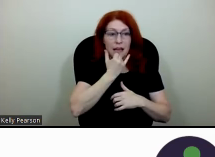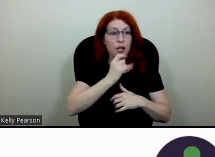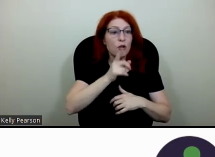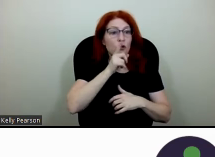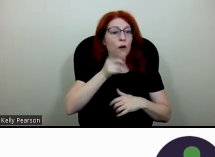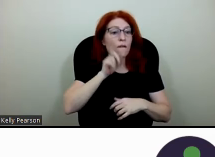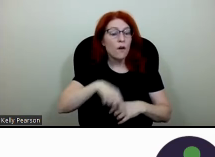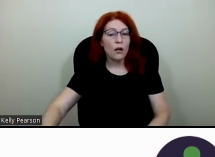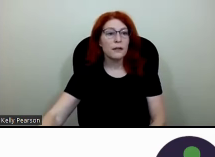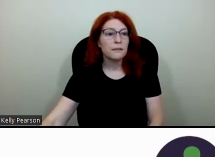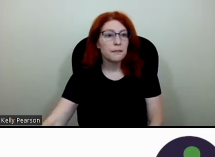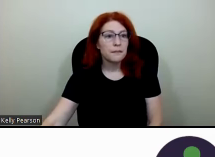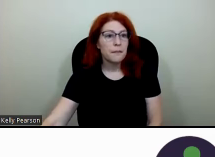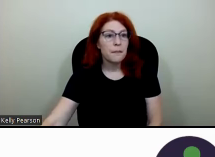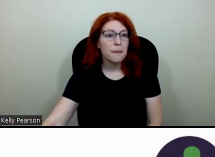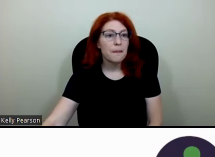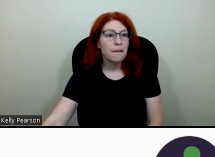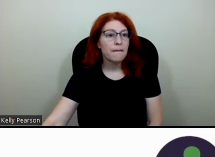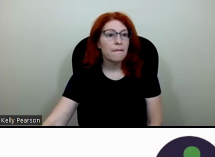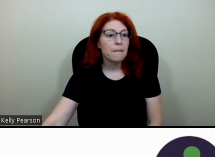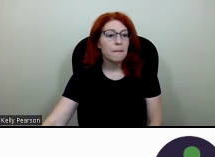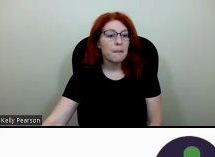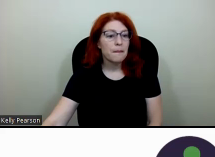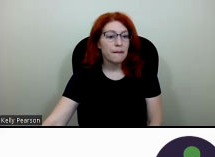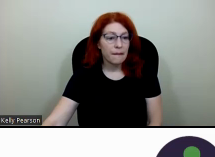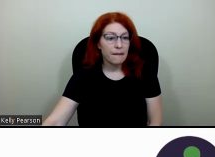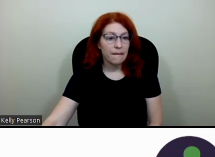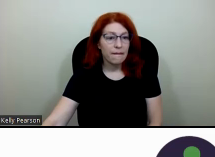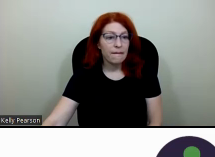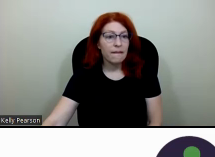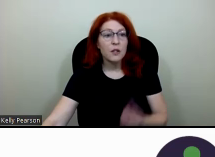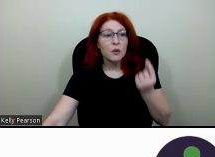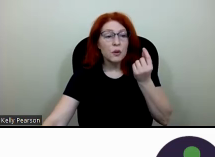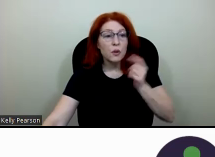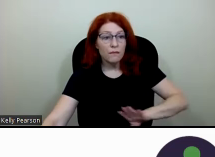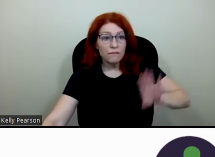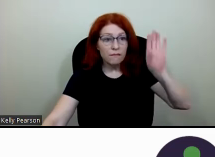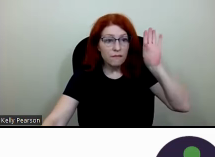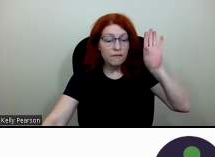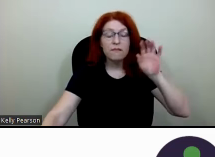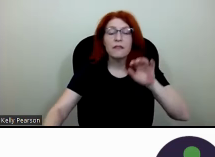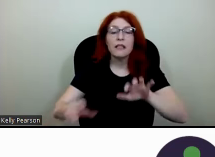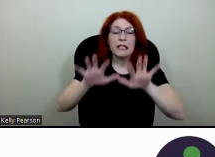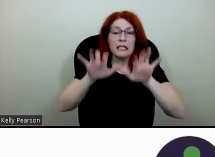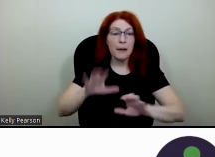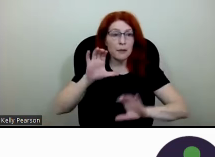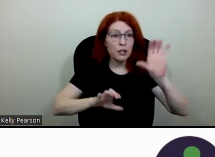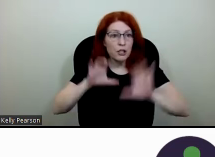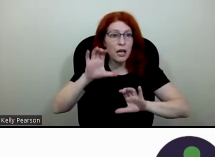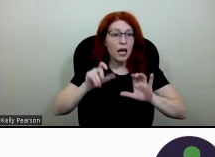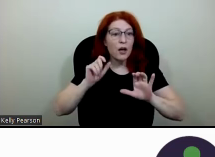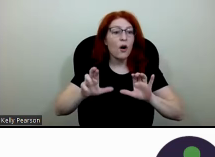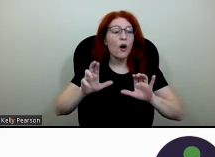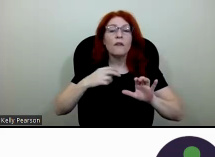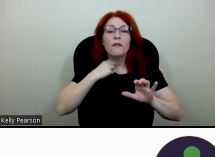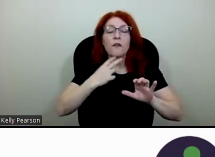or false? And again, you guys can either raise your guys' hand, you guys can write it in the chat, or you guys can use your guys'